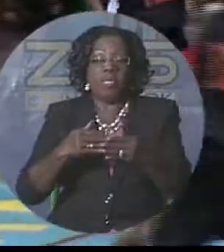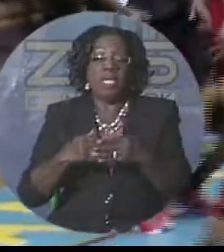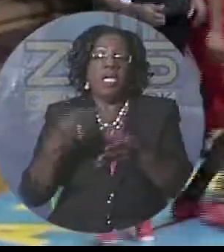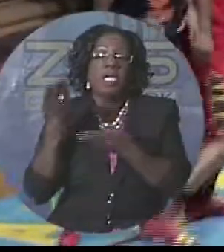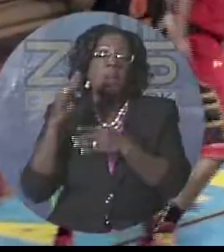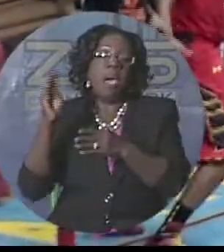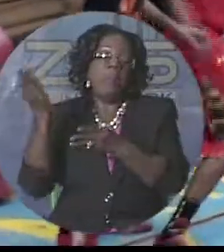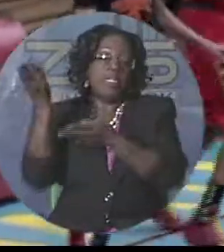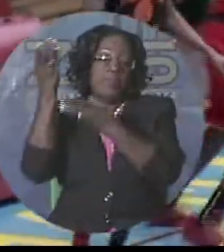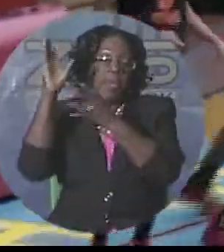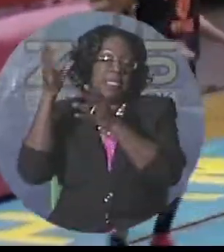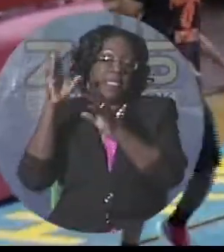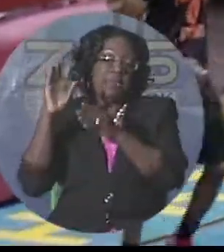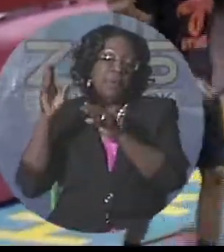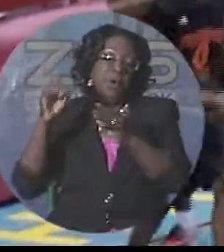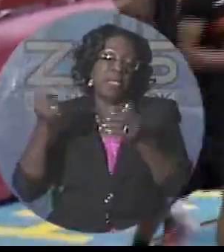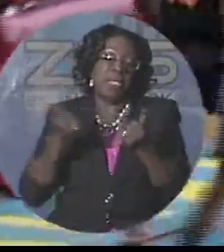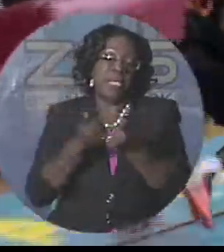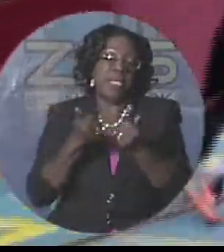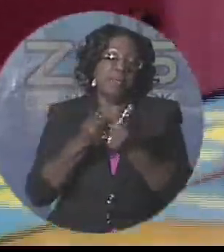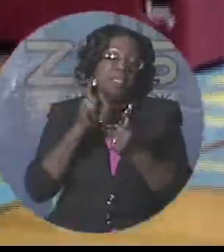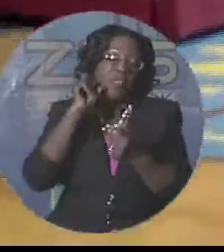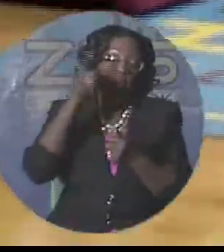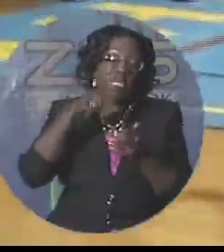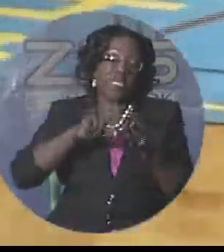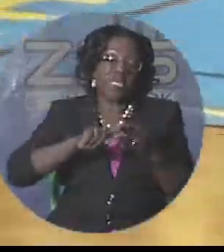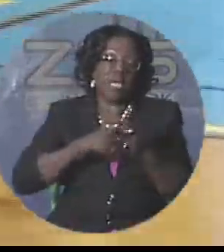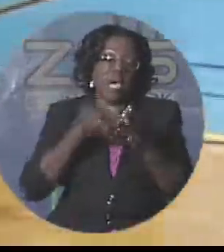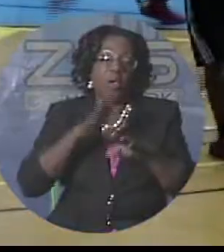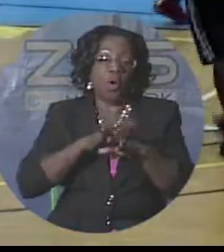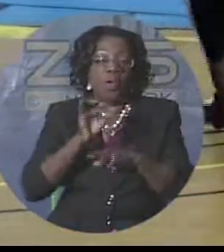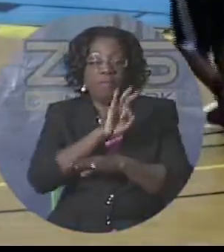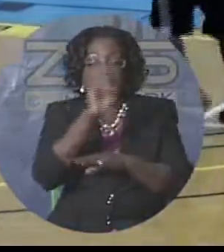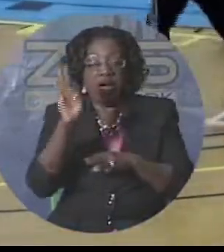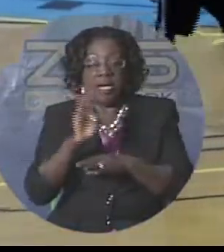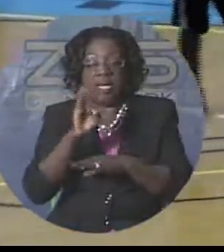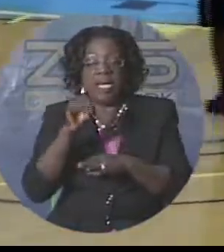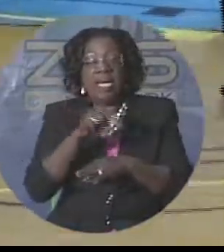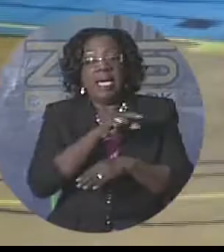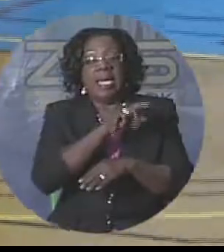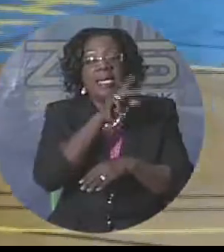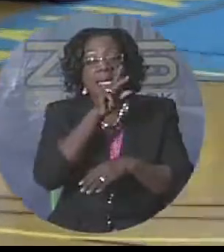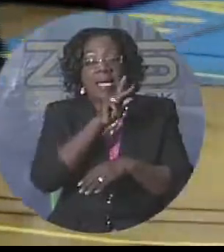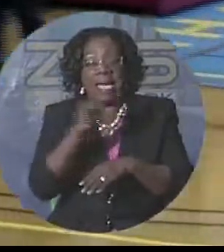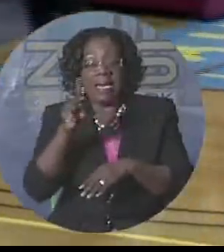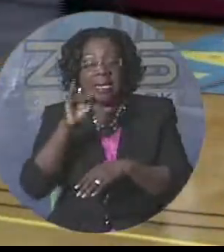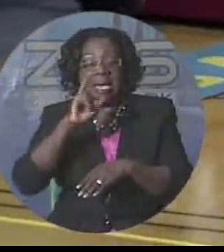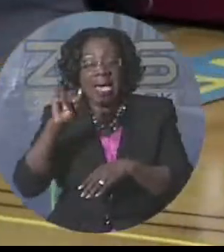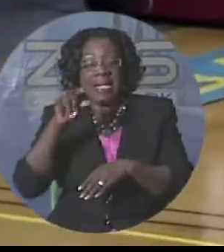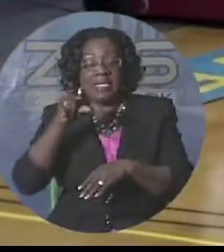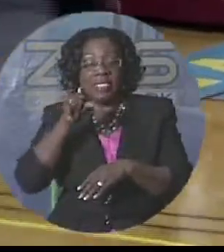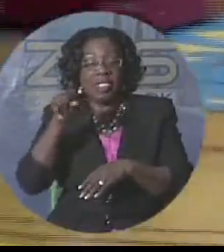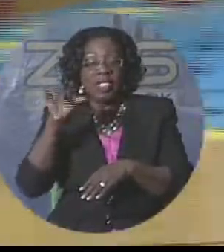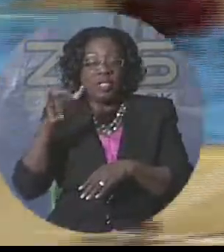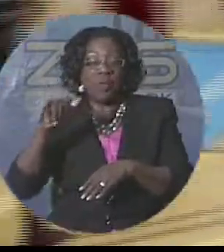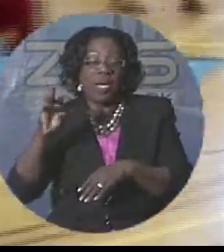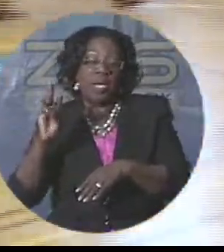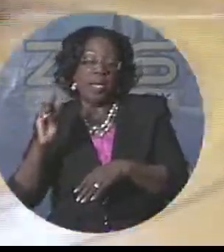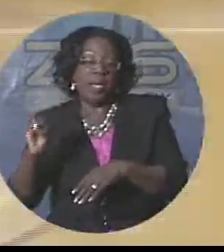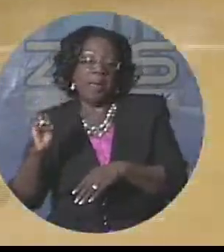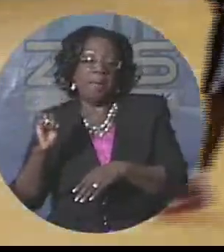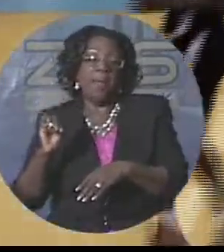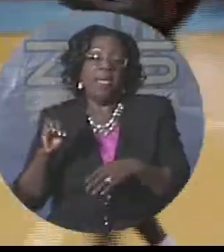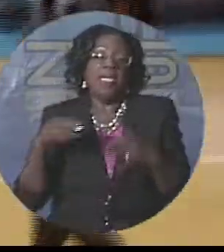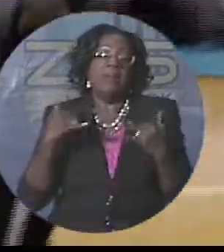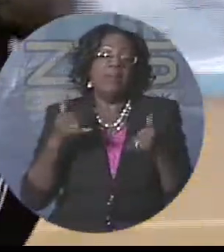Summer of Thunder Series will get underway on Friday at the Kendall Isaacs Gym. The opening game at 7 will see the Bahamas All-Stars